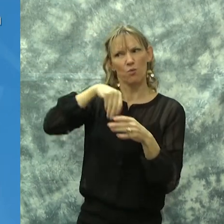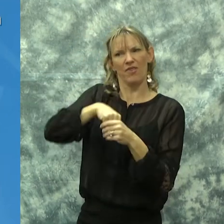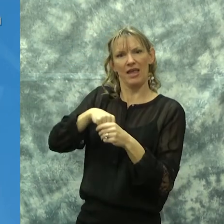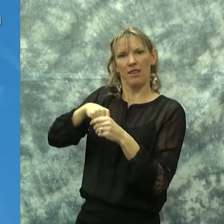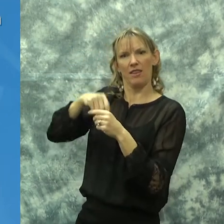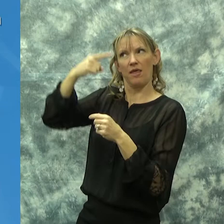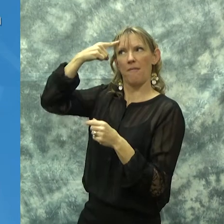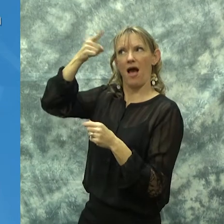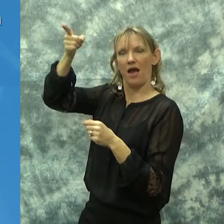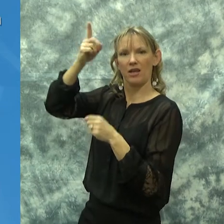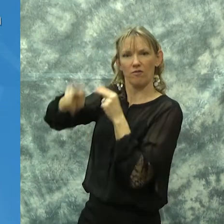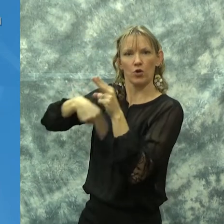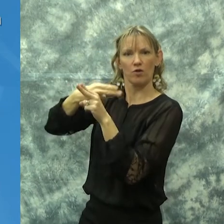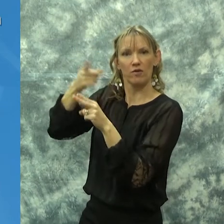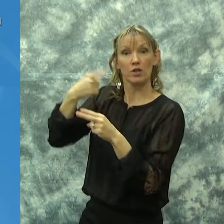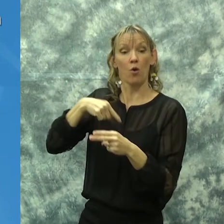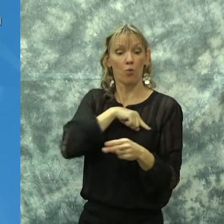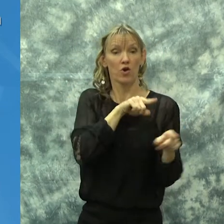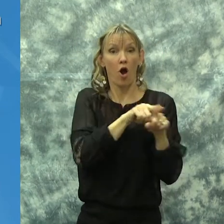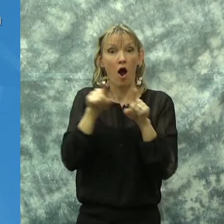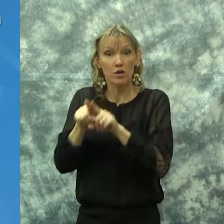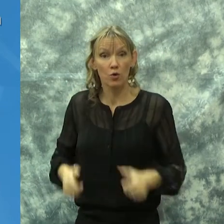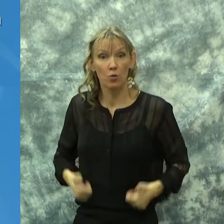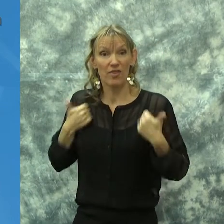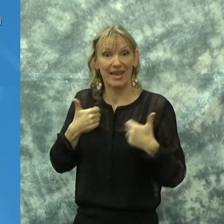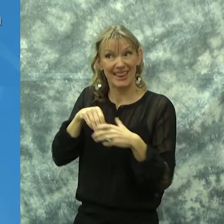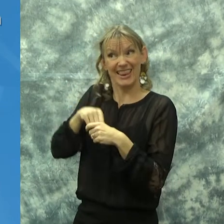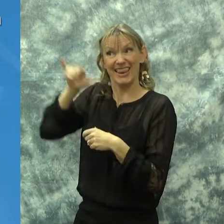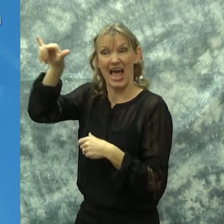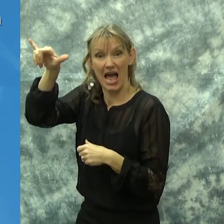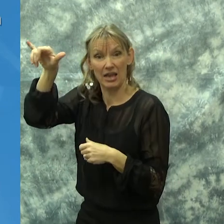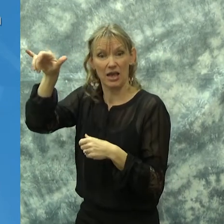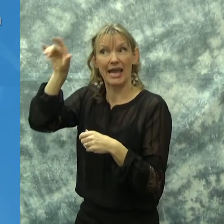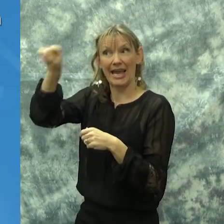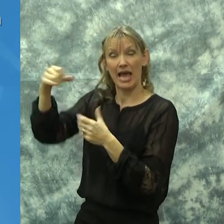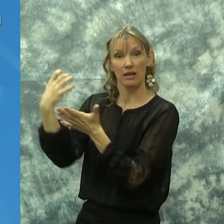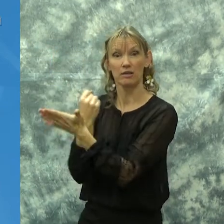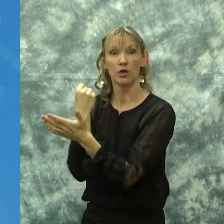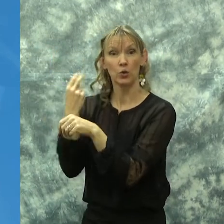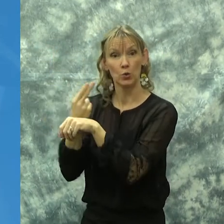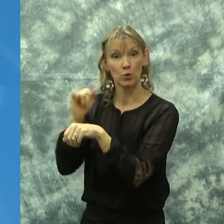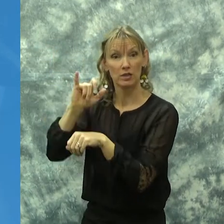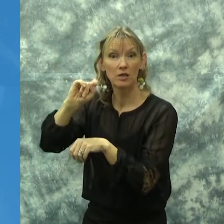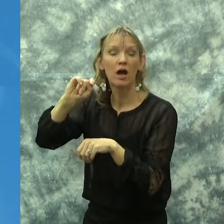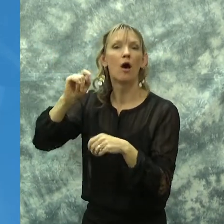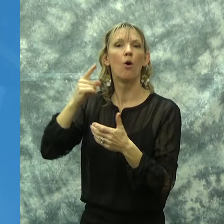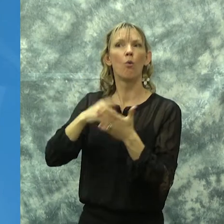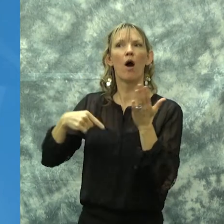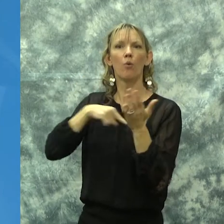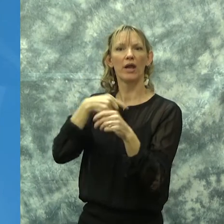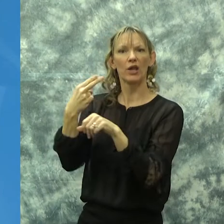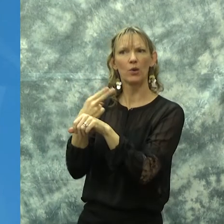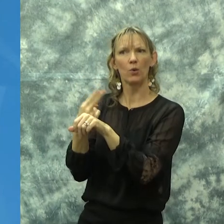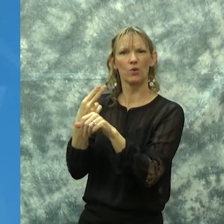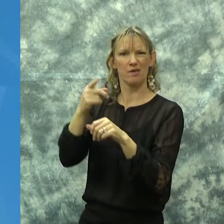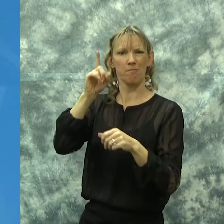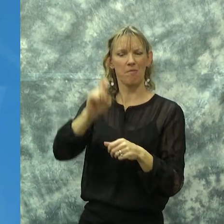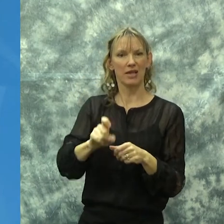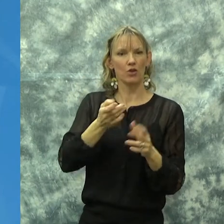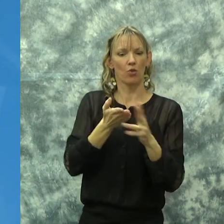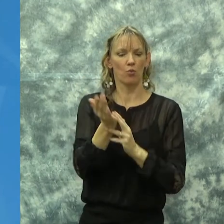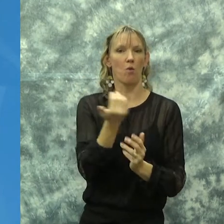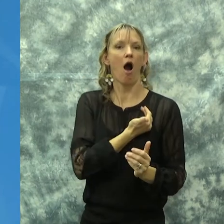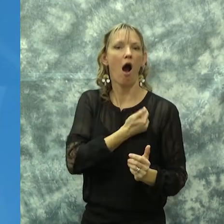of the universe, that we also exist in it and may draw from it. But what we draw from it, we must draw through the channel of our